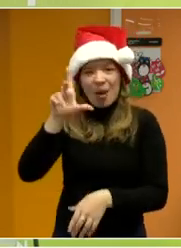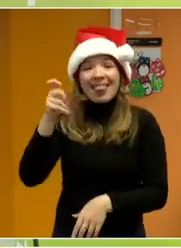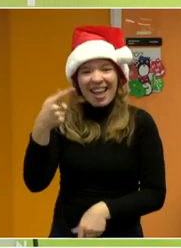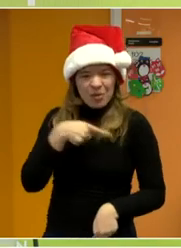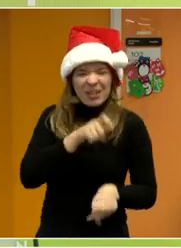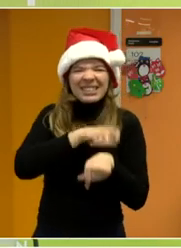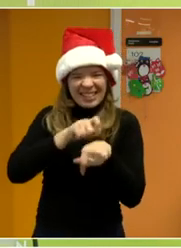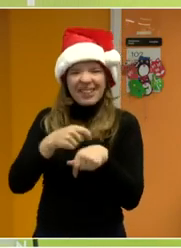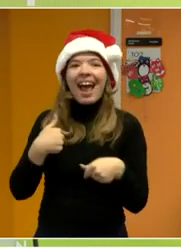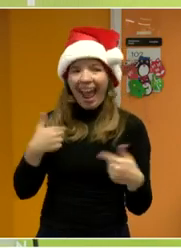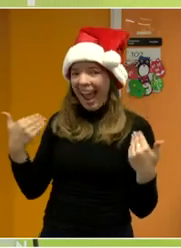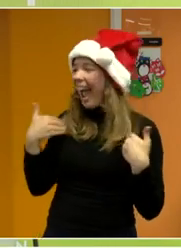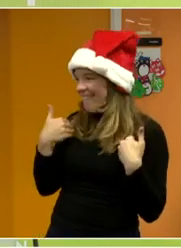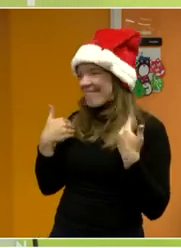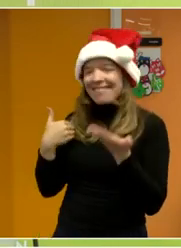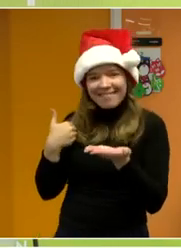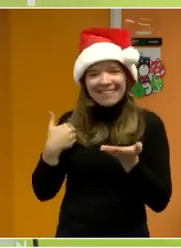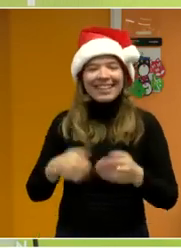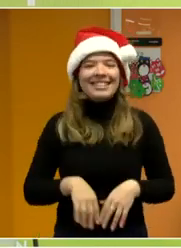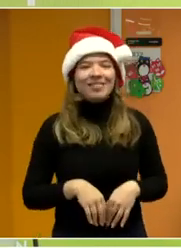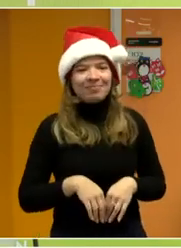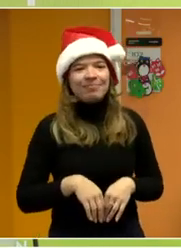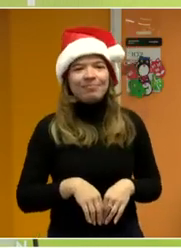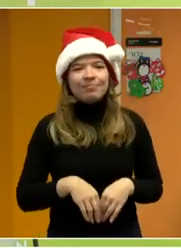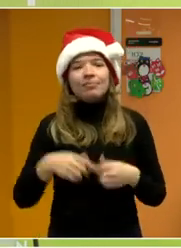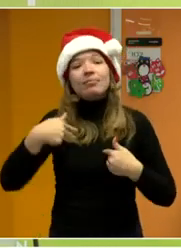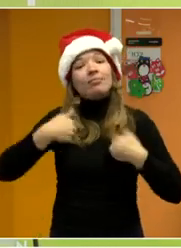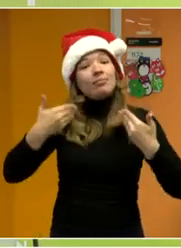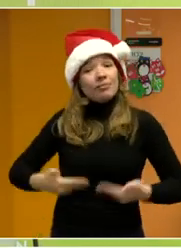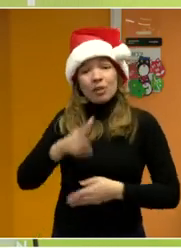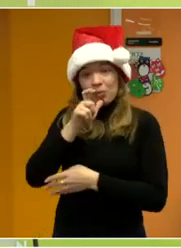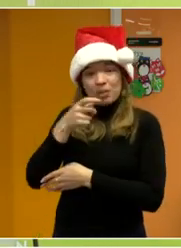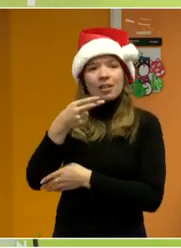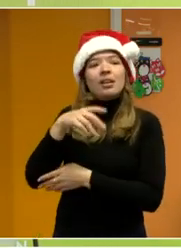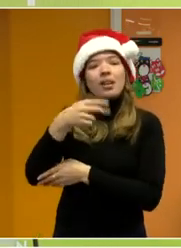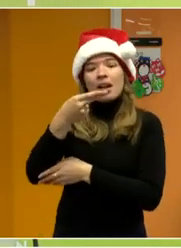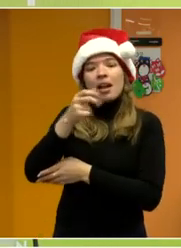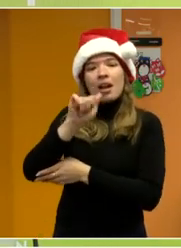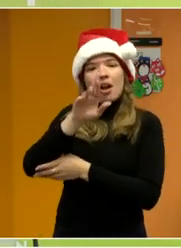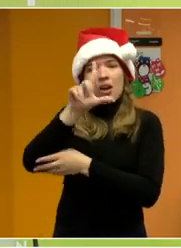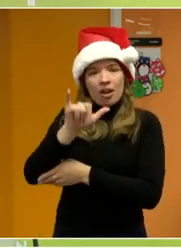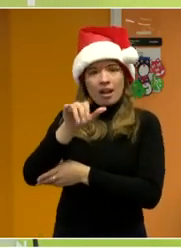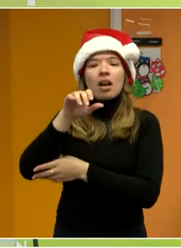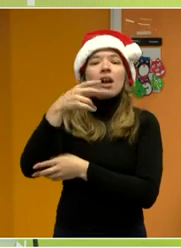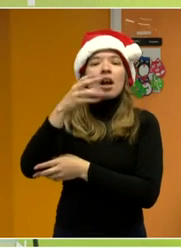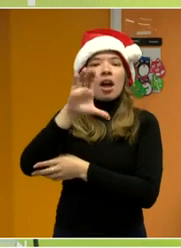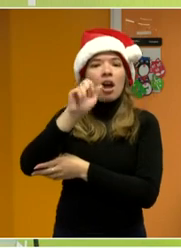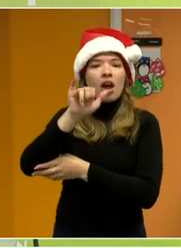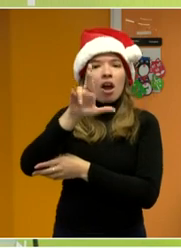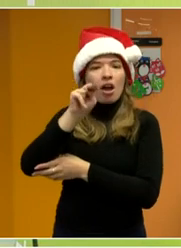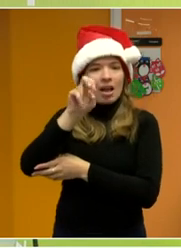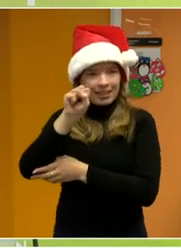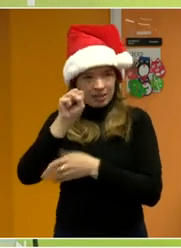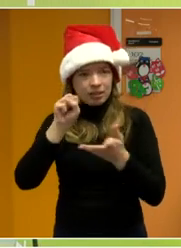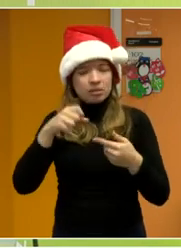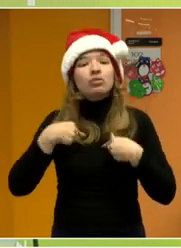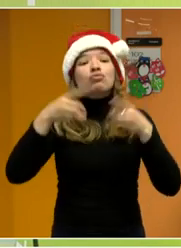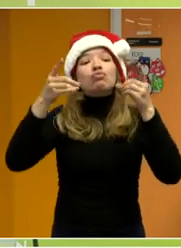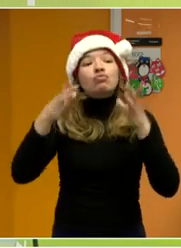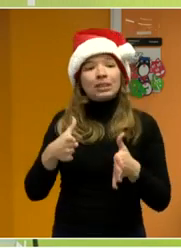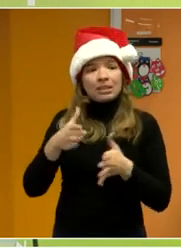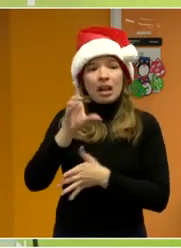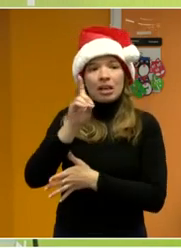Again, my name is Hillary Cairns, and I'm the director of the Department of Youth Rehabilitation Services, otherwise known as